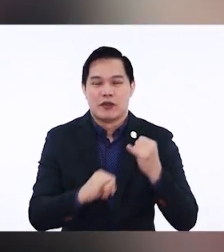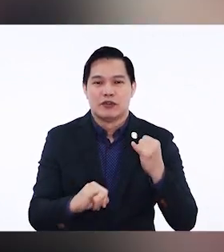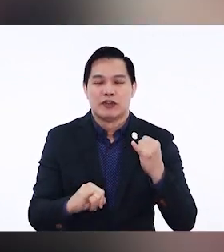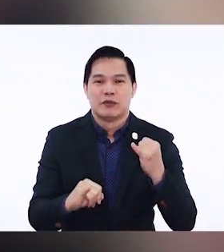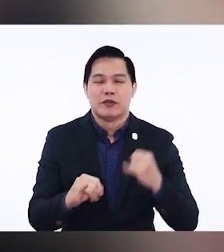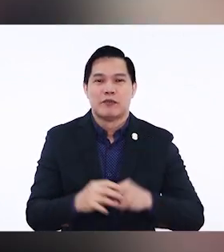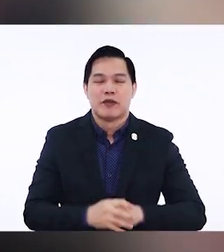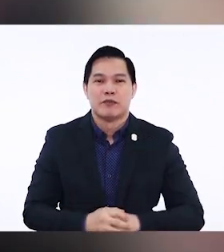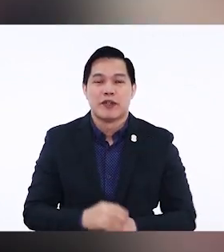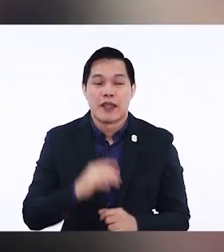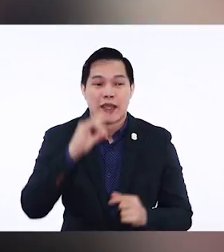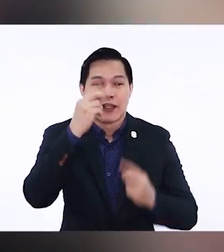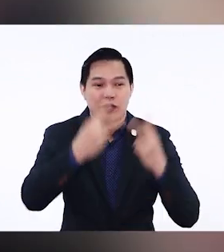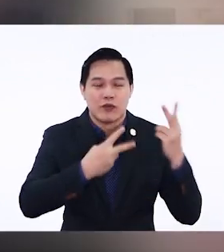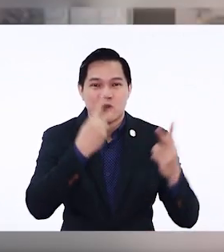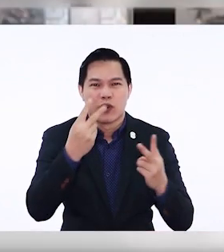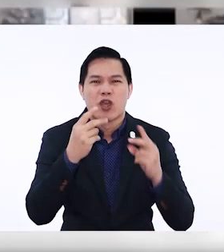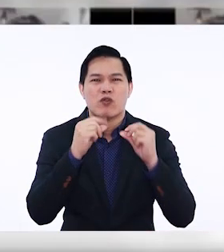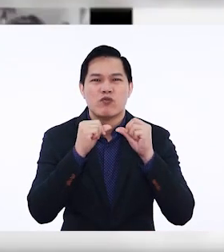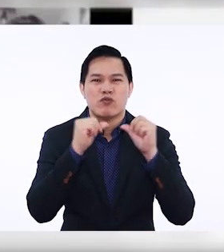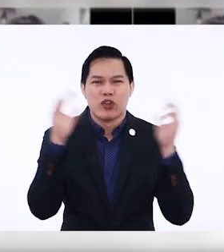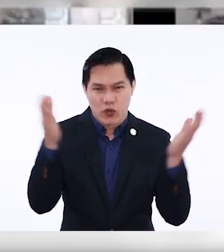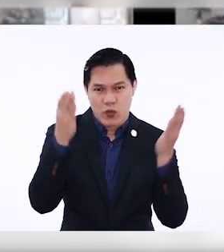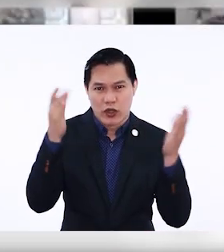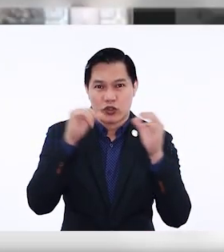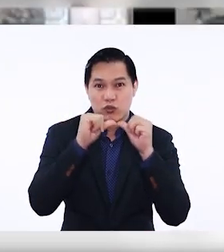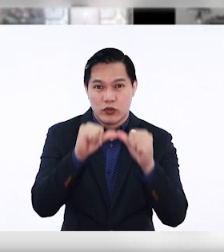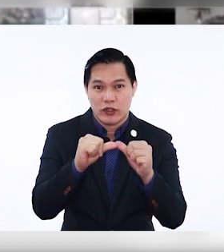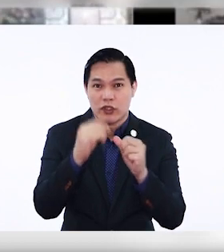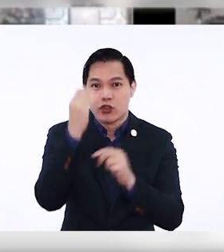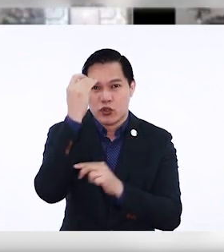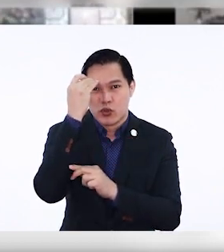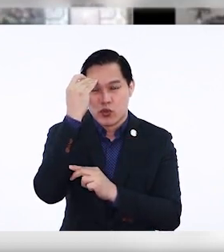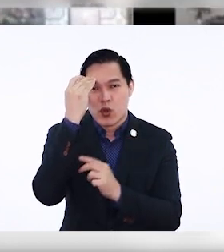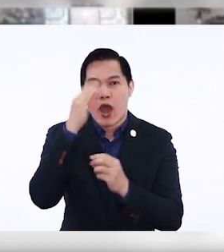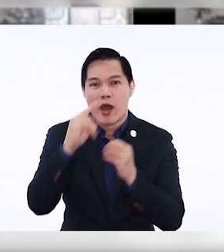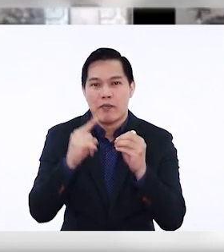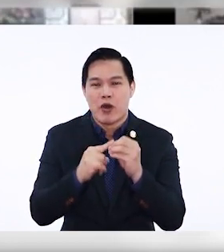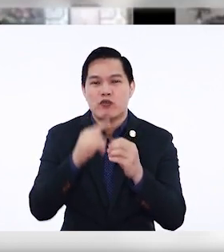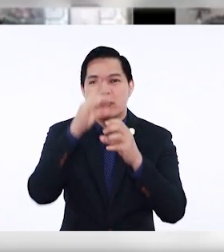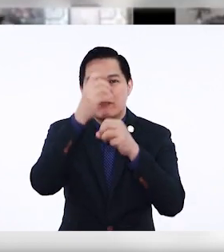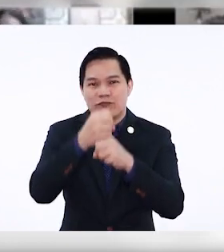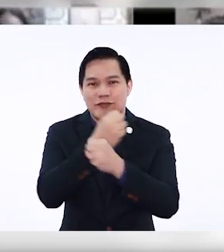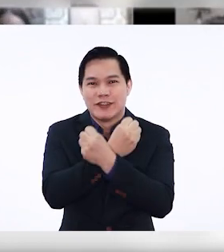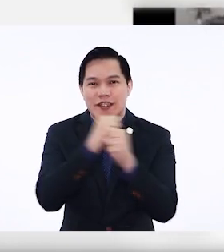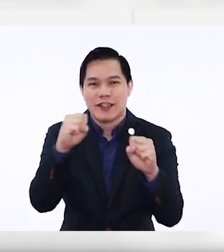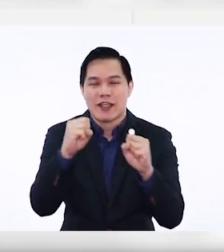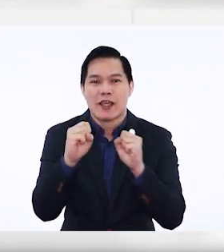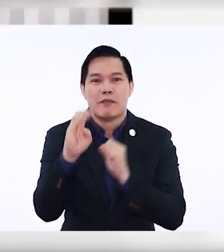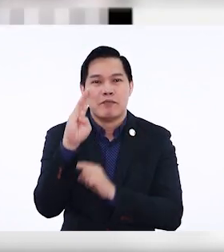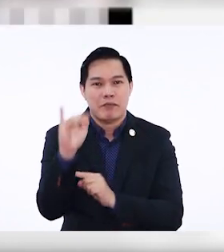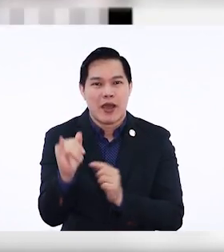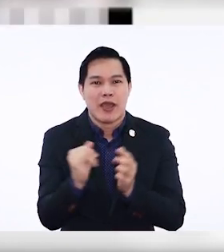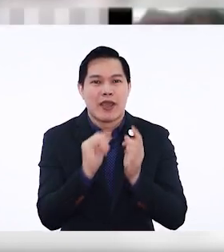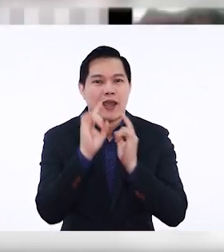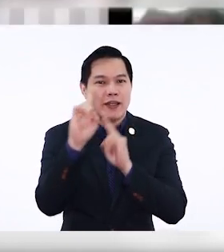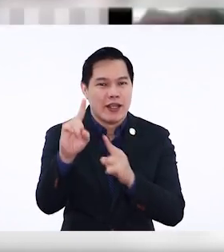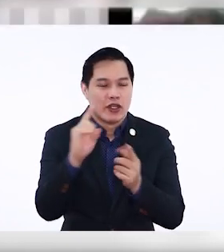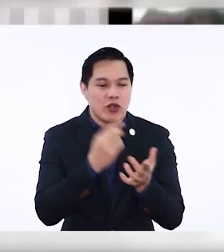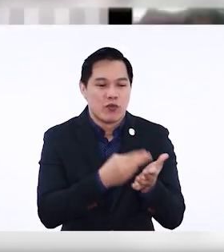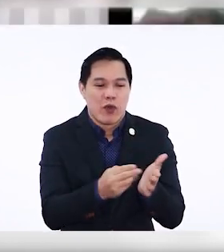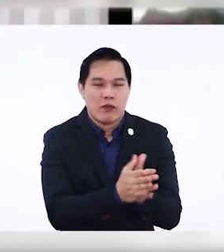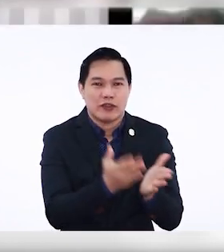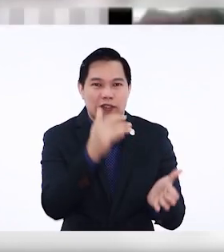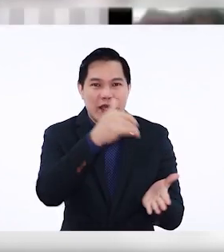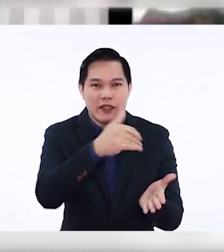Lastly, the guests were encouraged to continue searching for the truth about salvation by attending more Bible